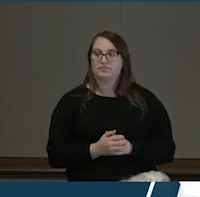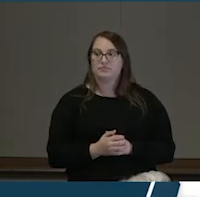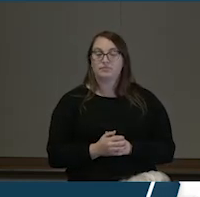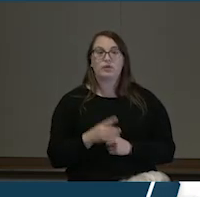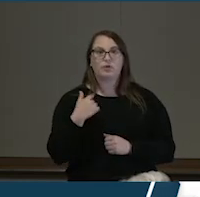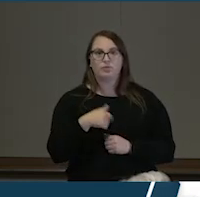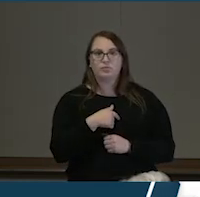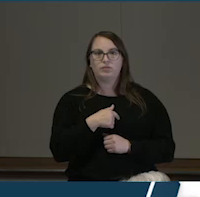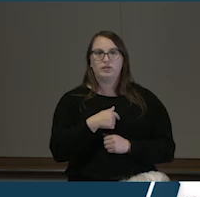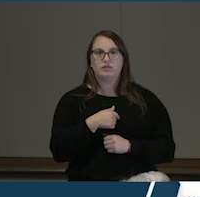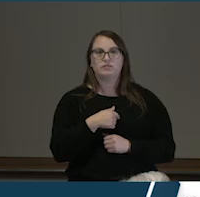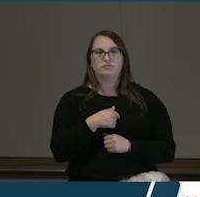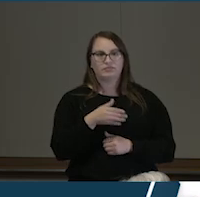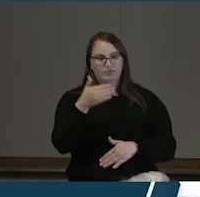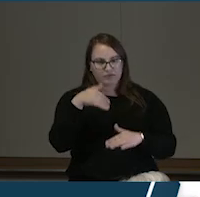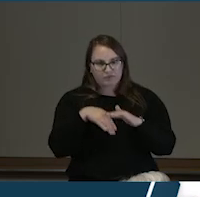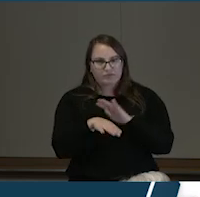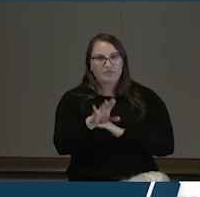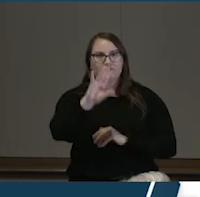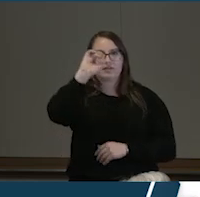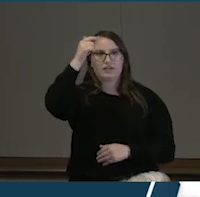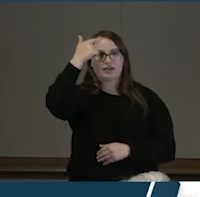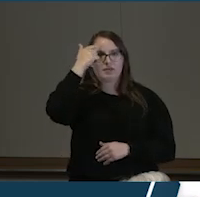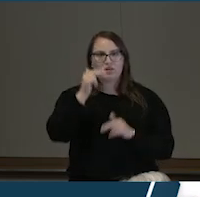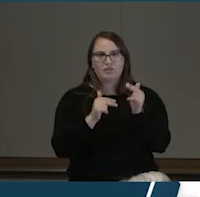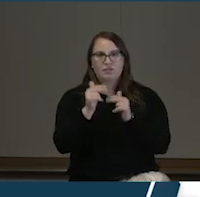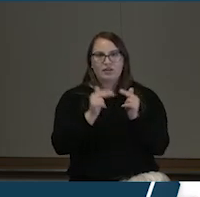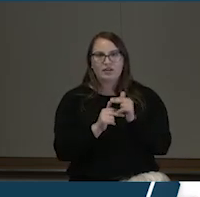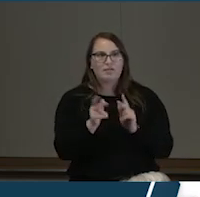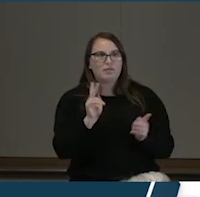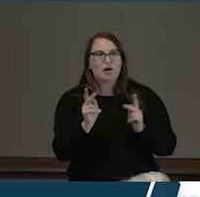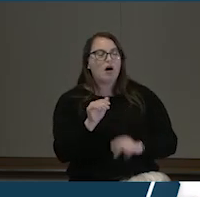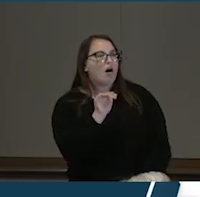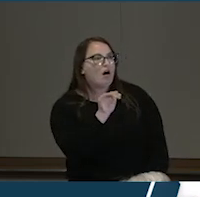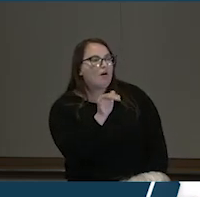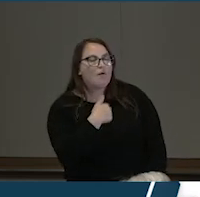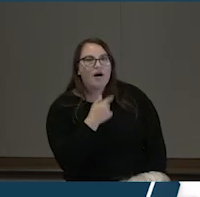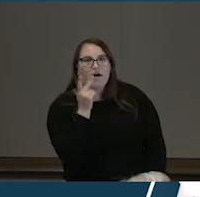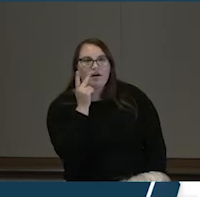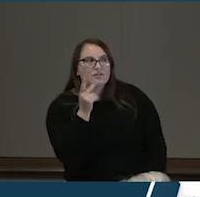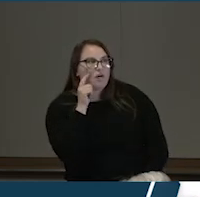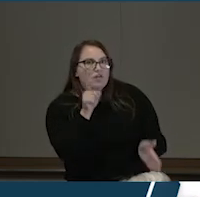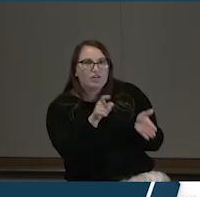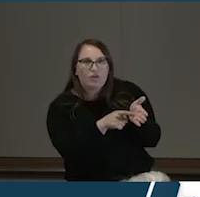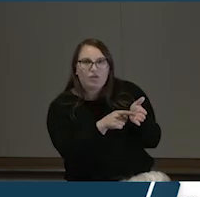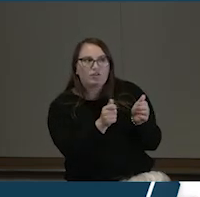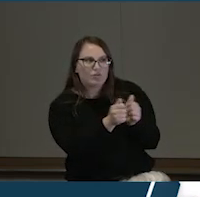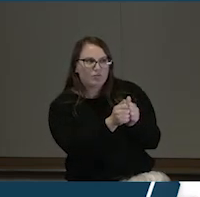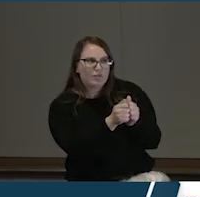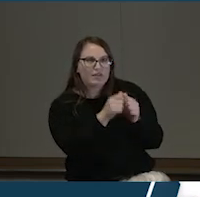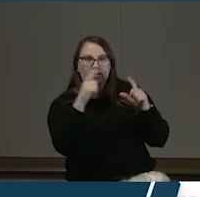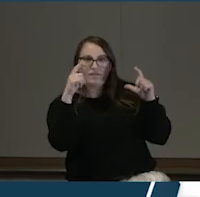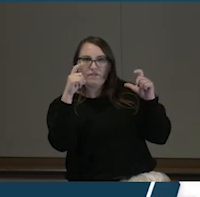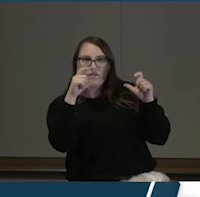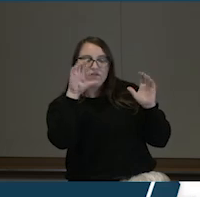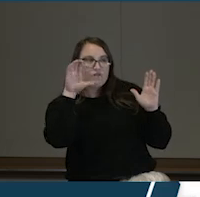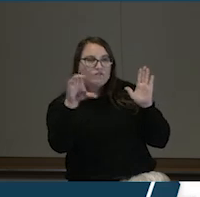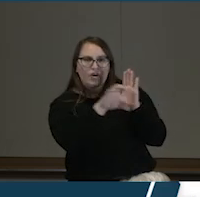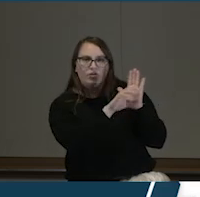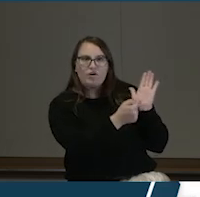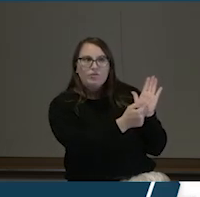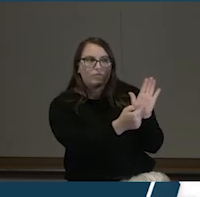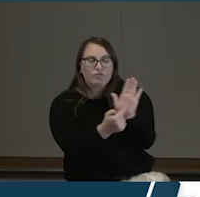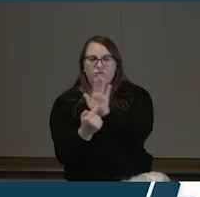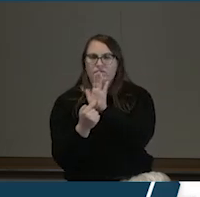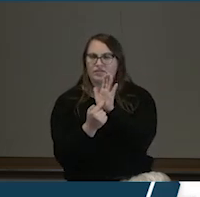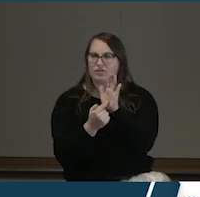that Capitol, people are like, oh, I saw you guys with the pictures. What are you doing? And if you were just walking